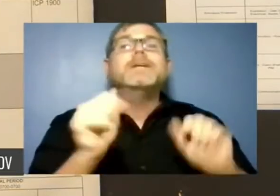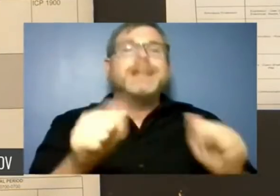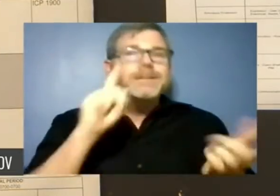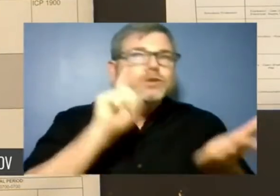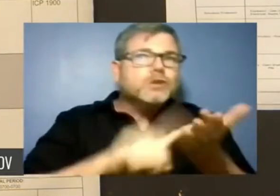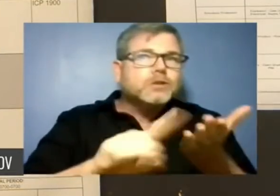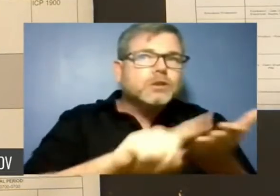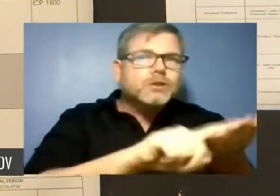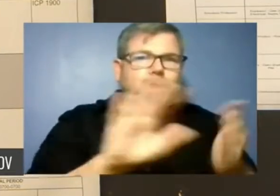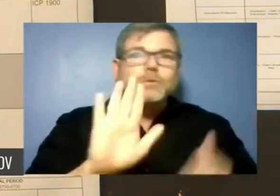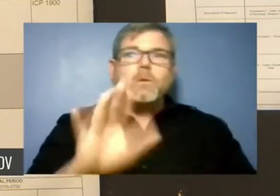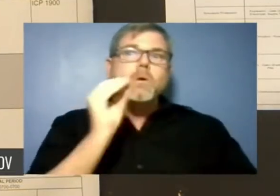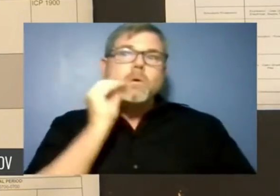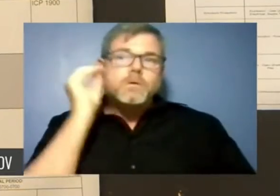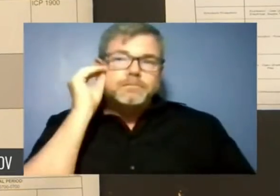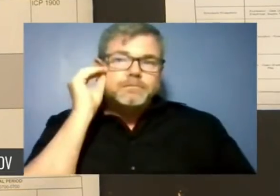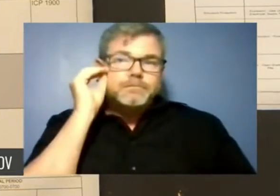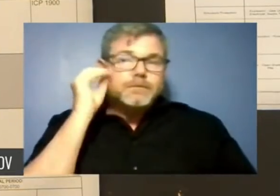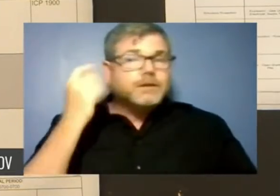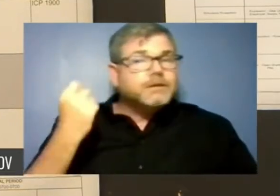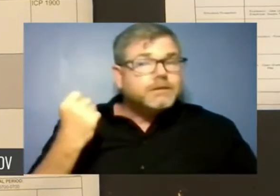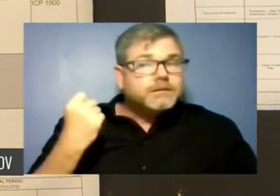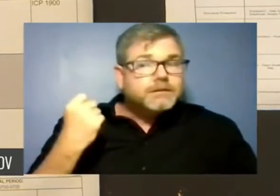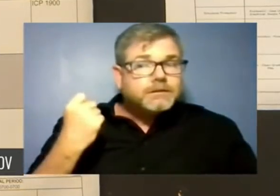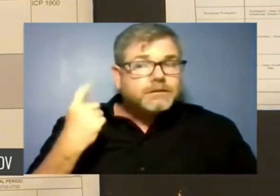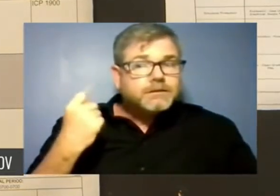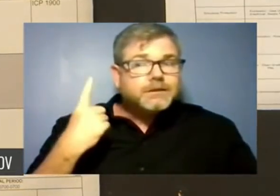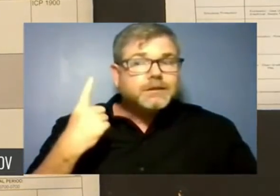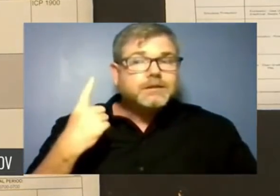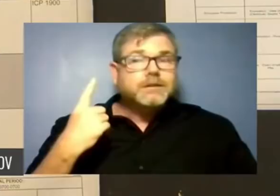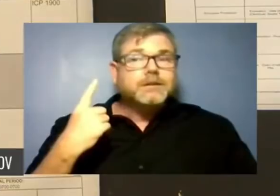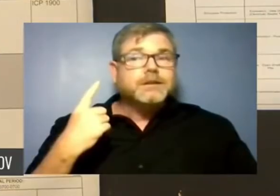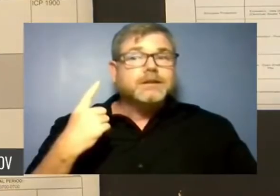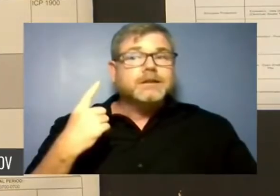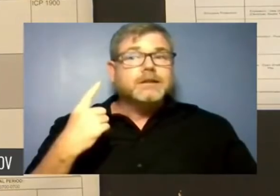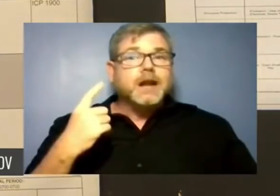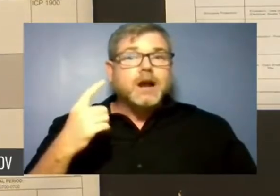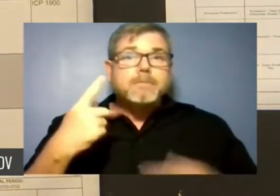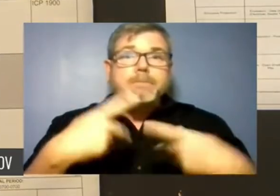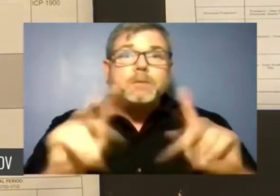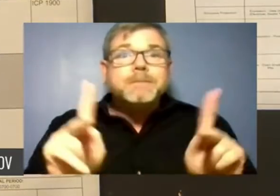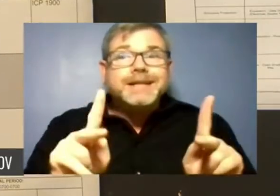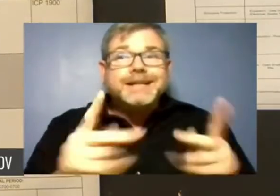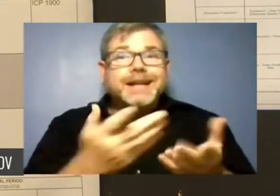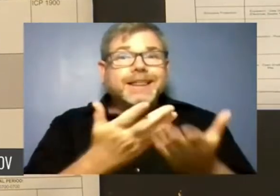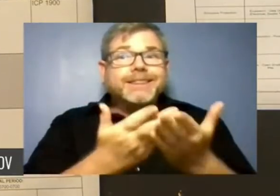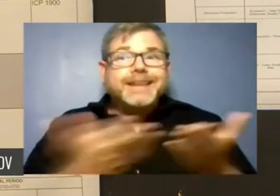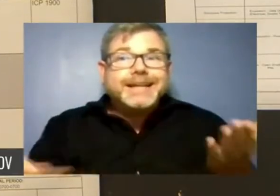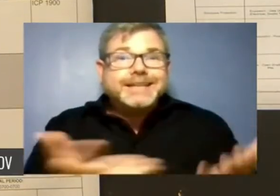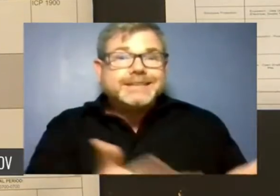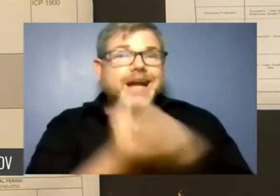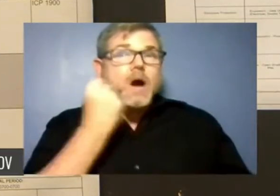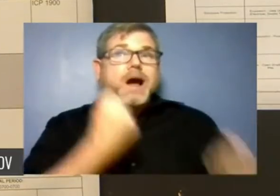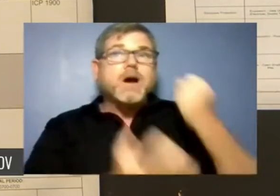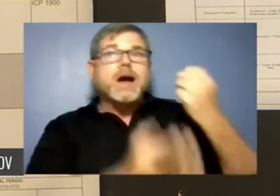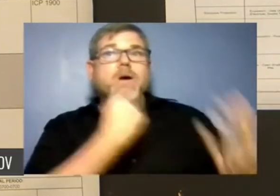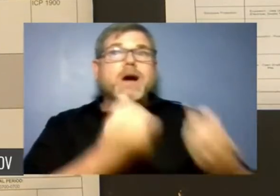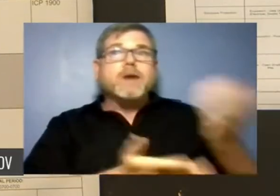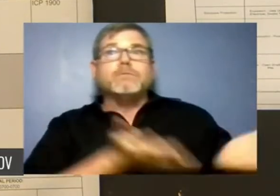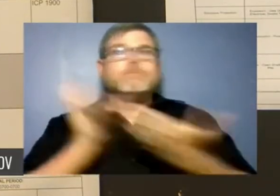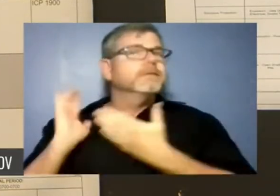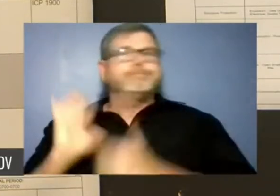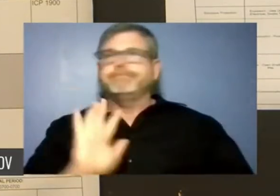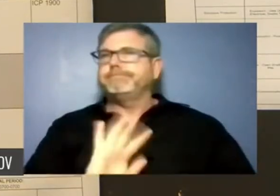through their ashes of their residence or moving debris. This is so that you can actually see your